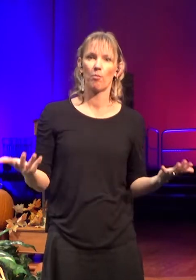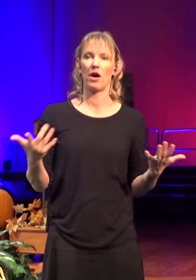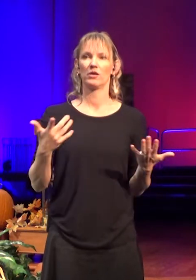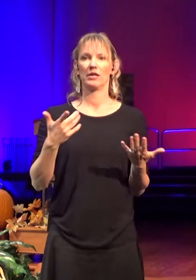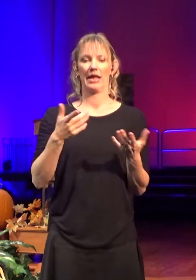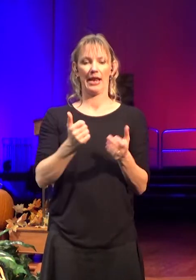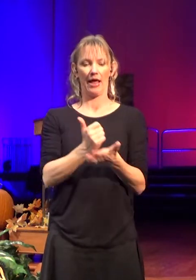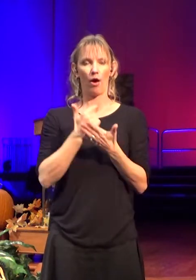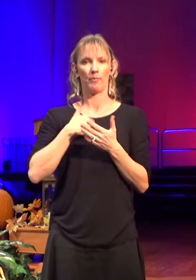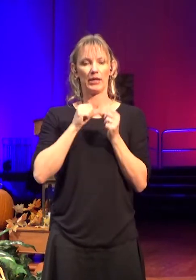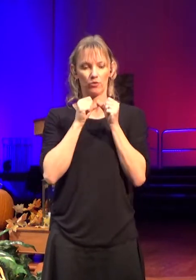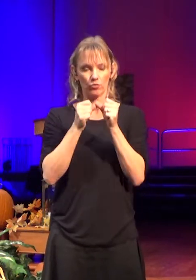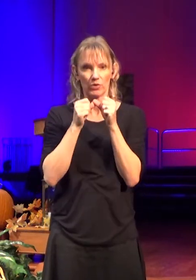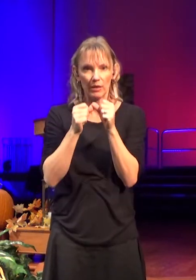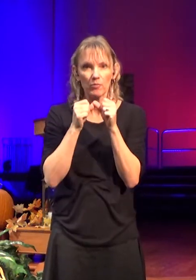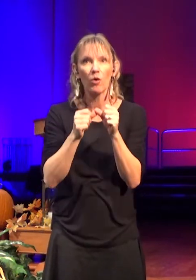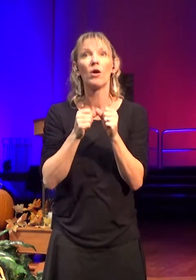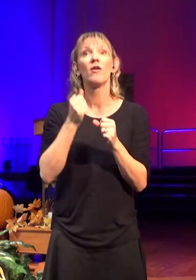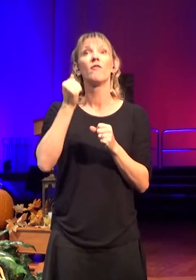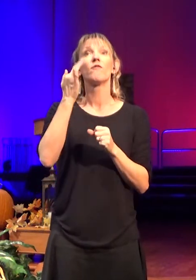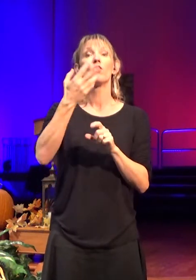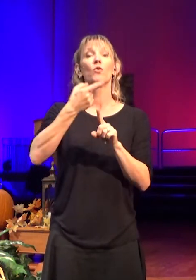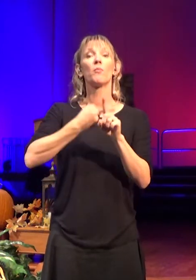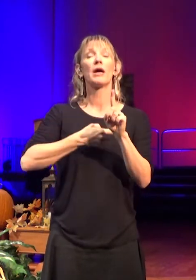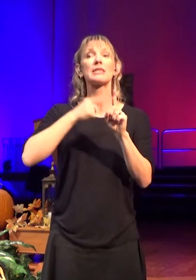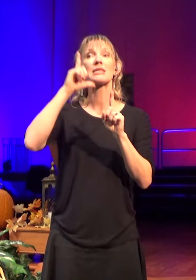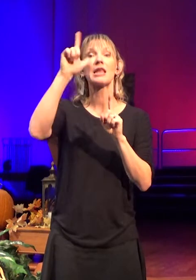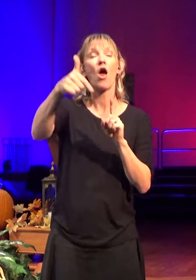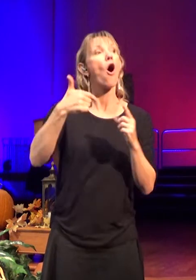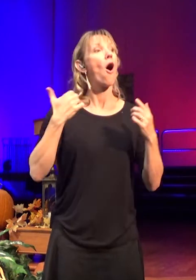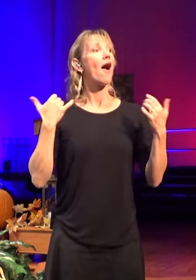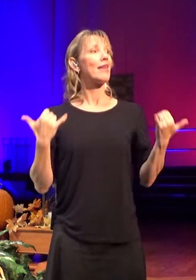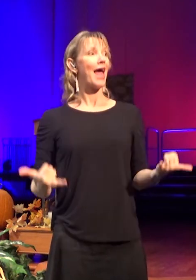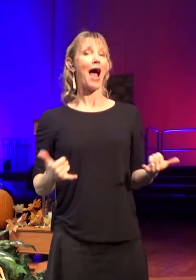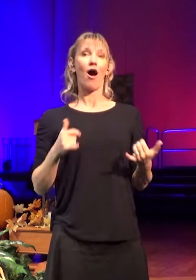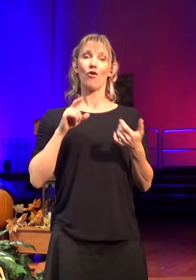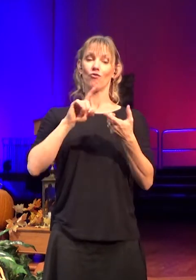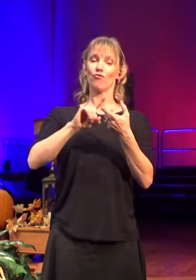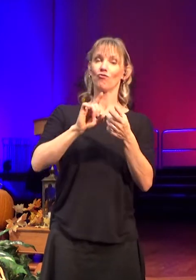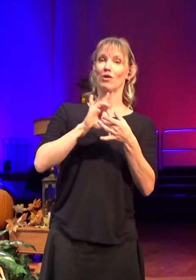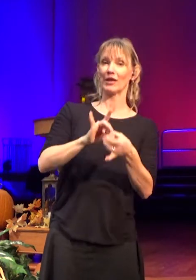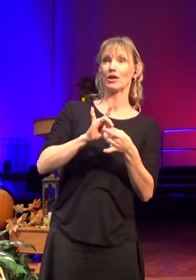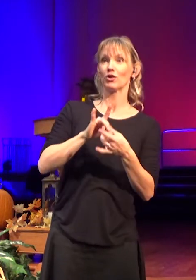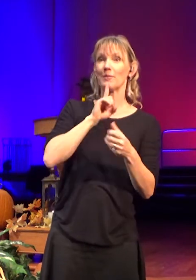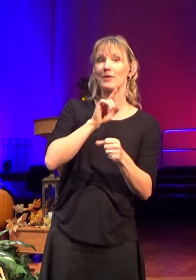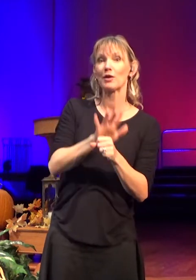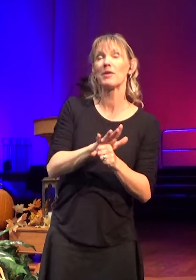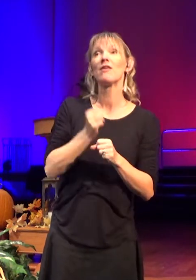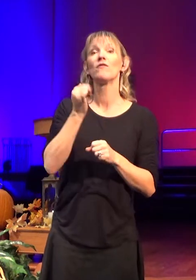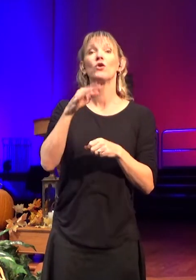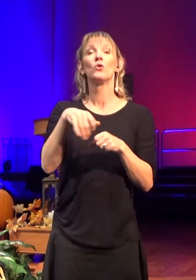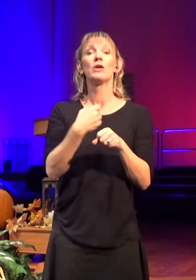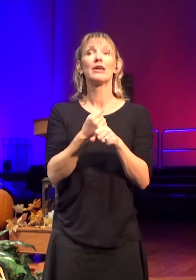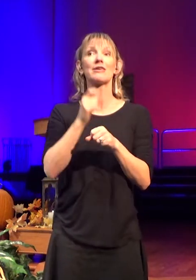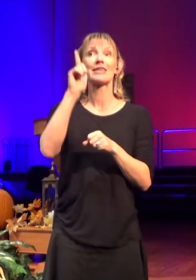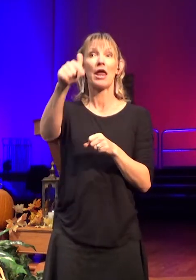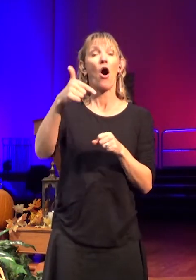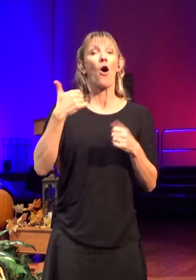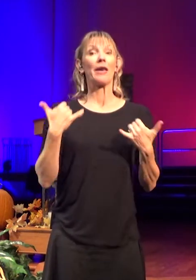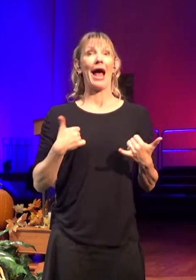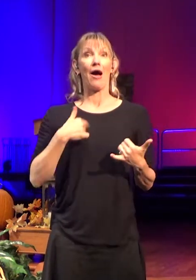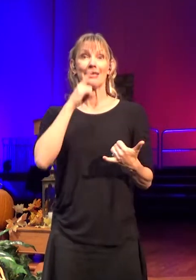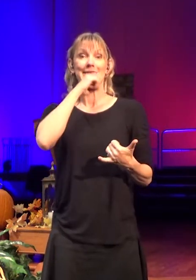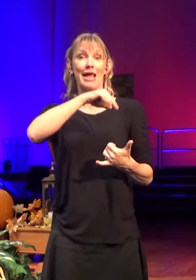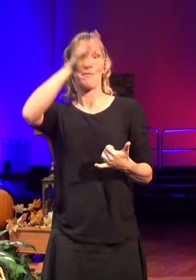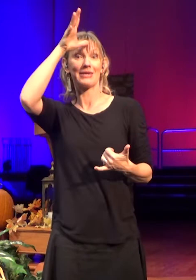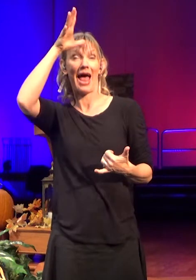much to hang in there. And so a couple months later, I'm in a committed relationship. A couple years